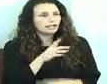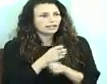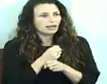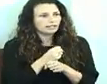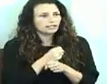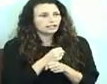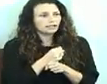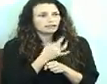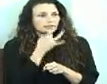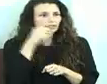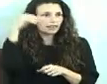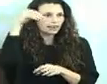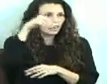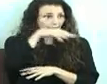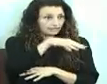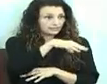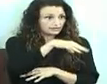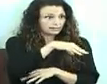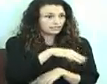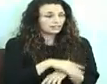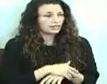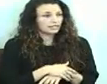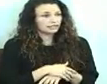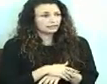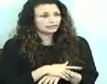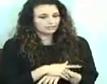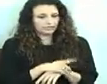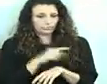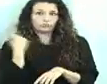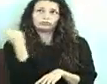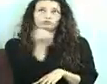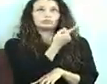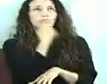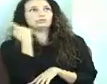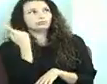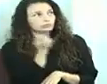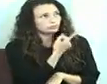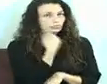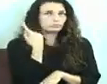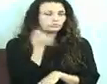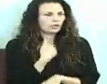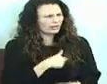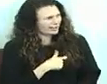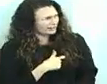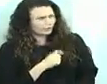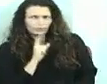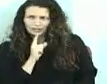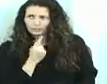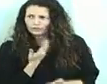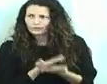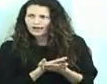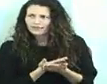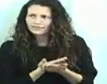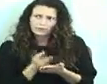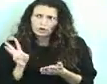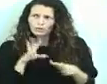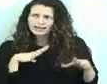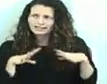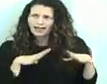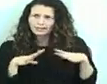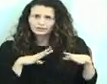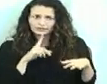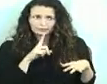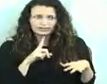had truly come to Hollywood. We were truly in West Hollywood. So